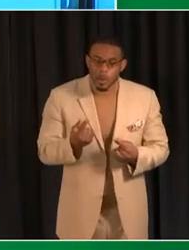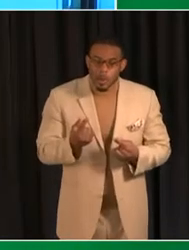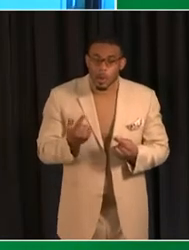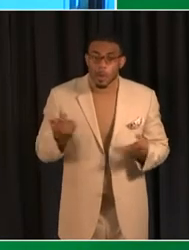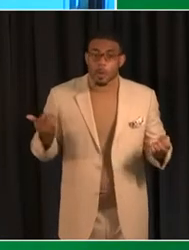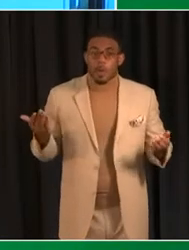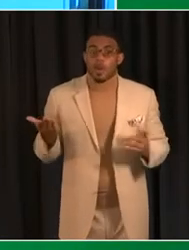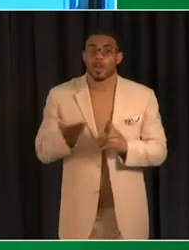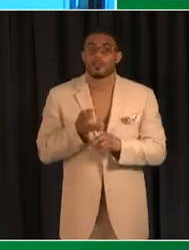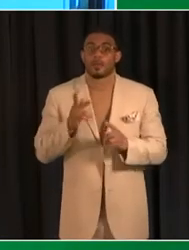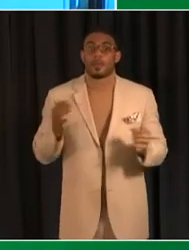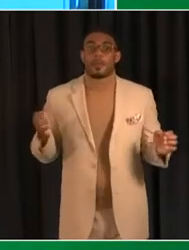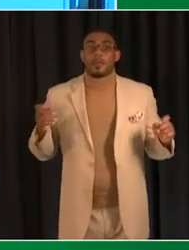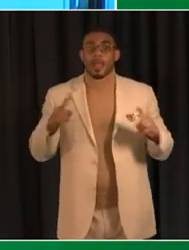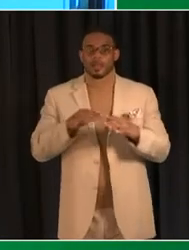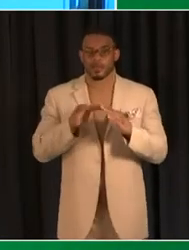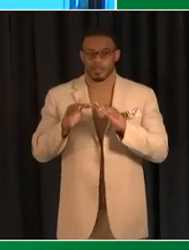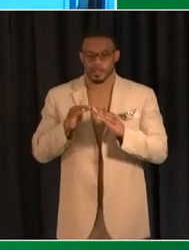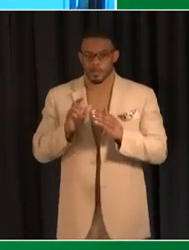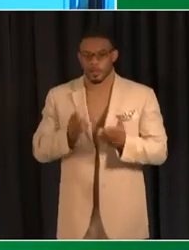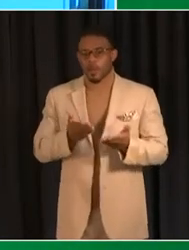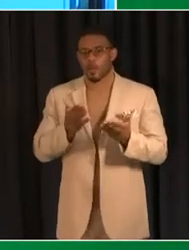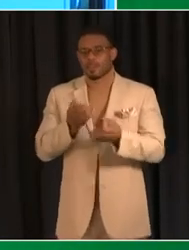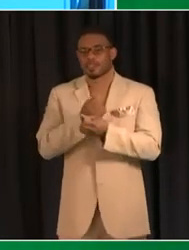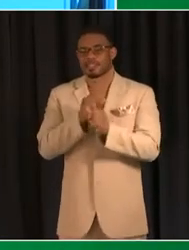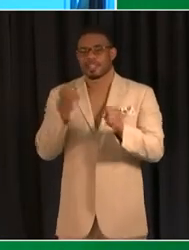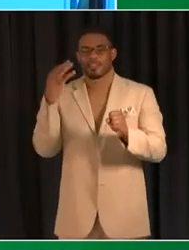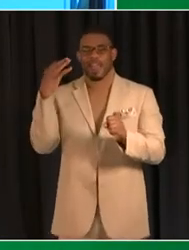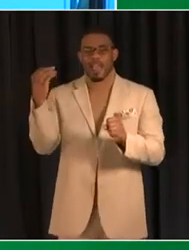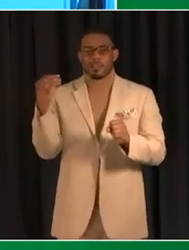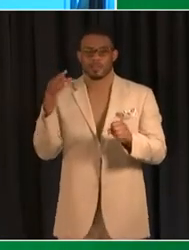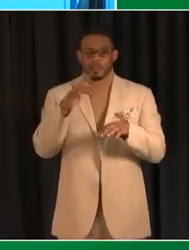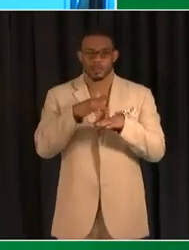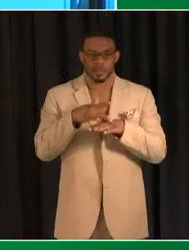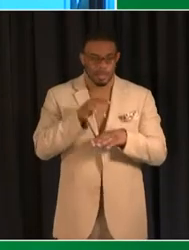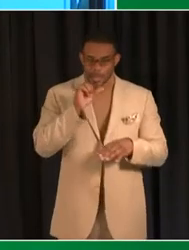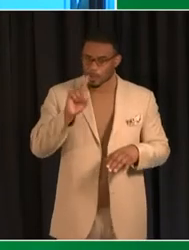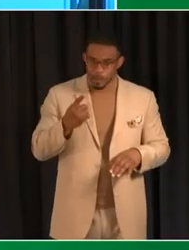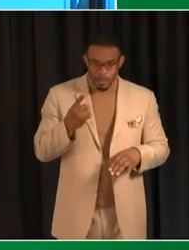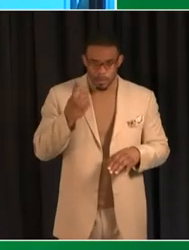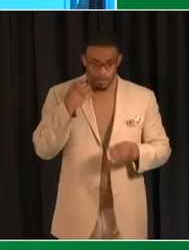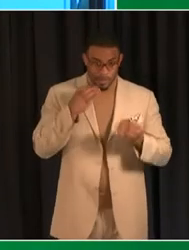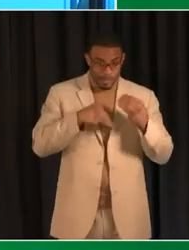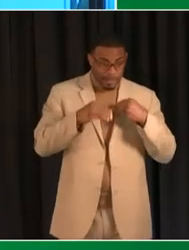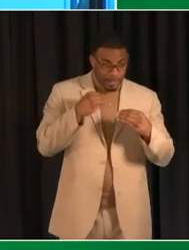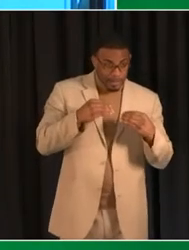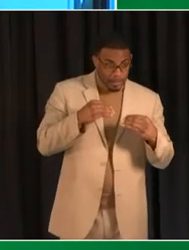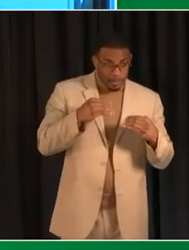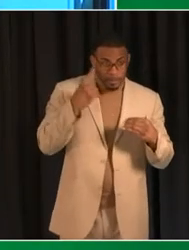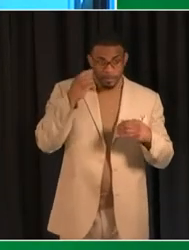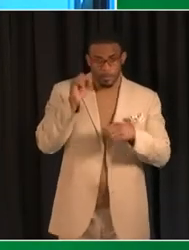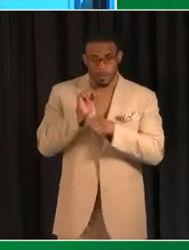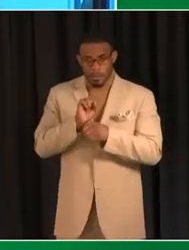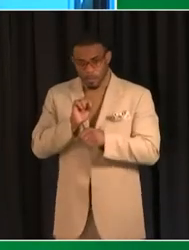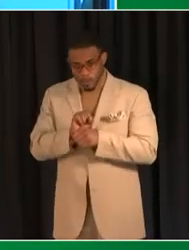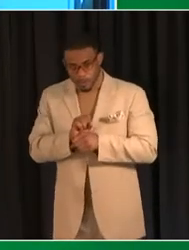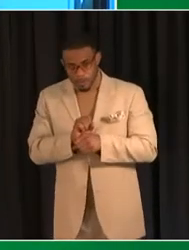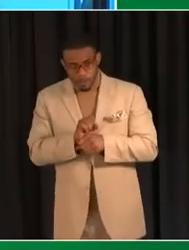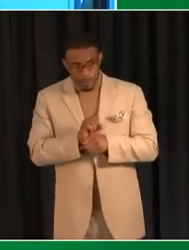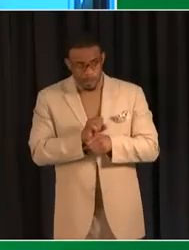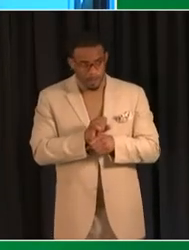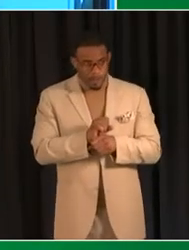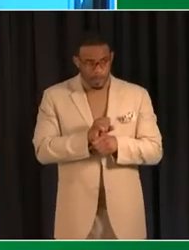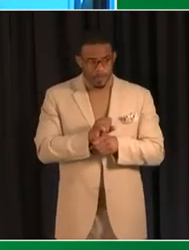in bringing people back to downtown is to offer the safe outdoor spaces, not just for dining, but for